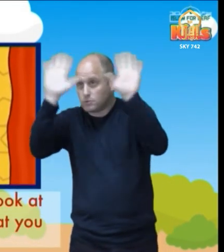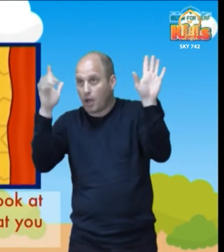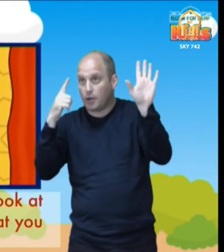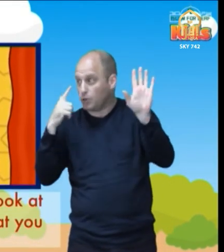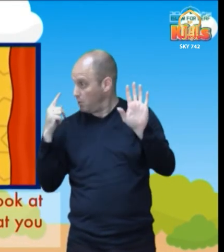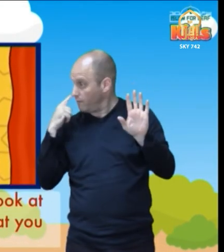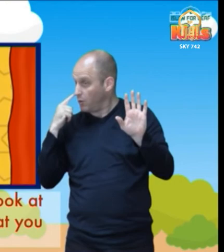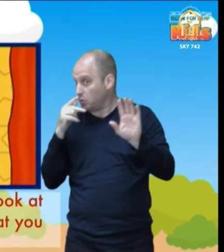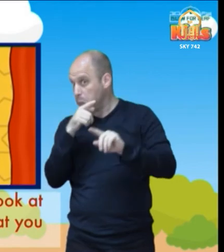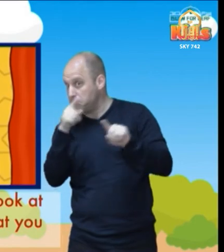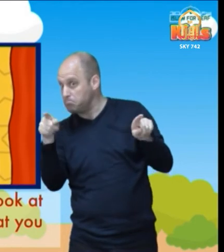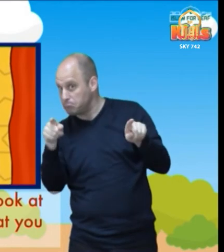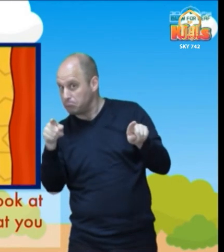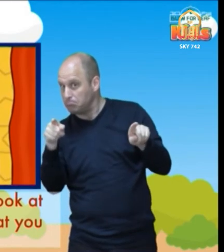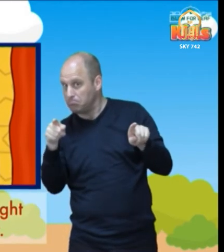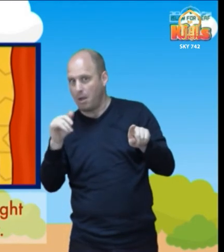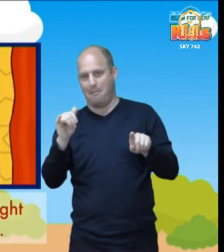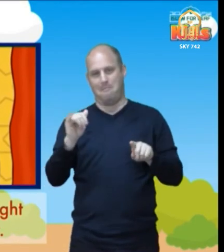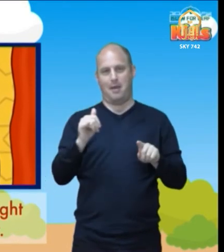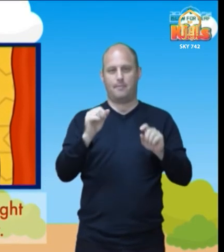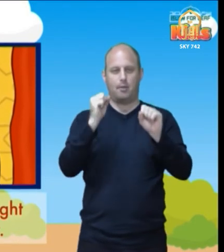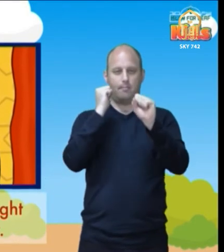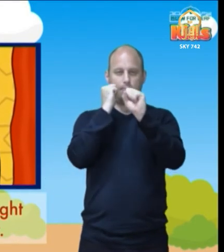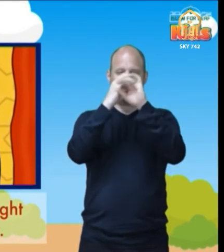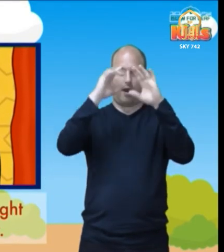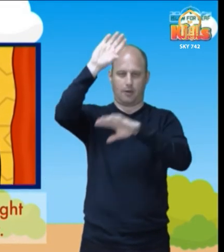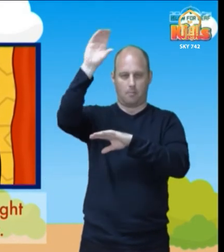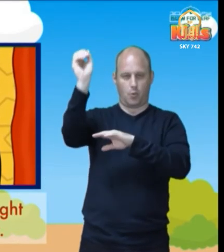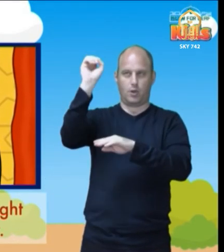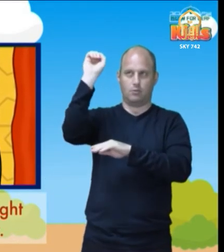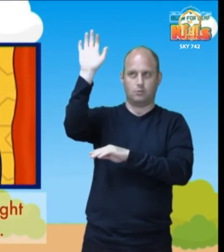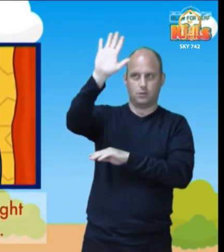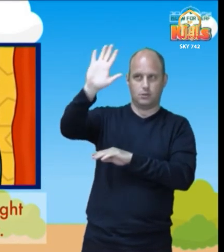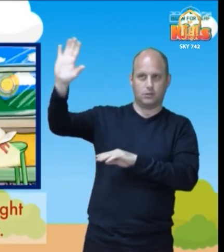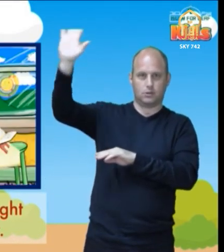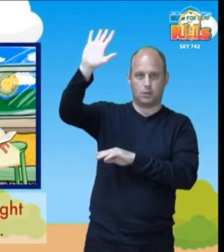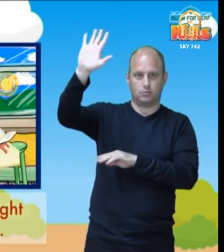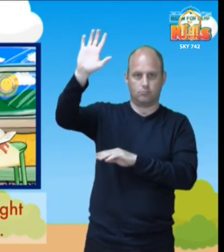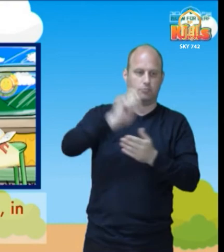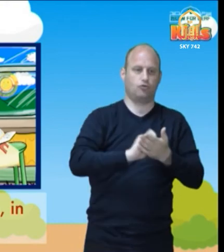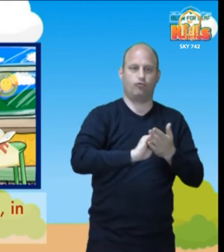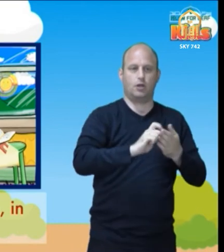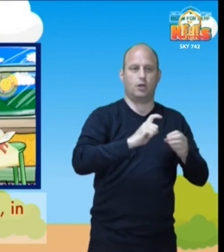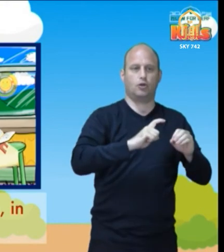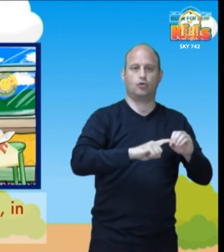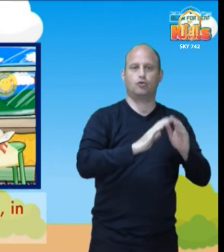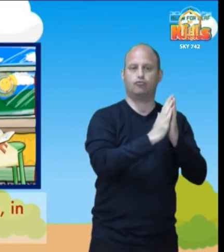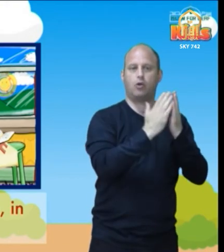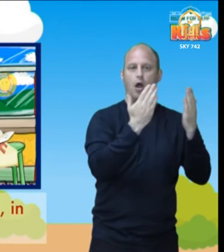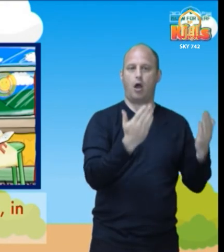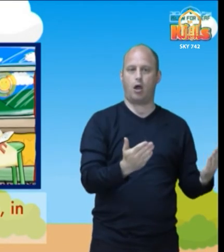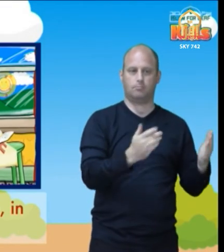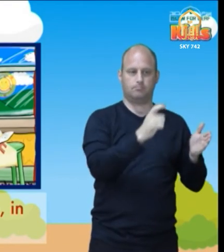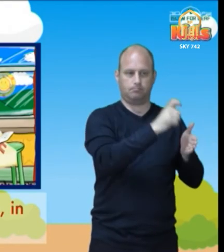the night sky and see what you see. Maybe the beautiful bright moon will be in the sky. It is written in the Quran,